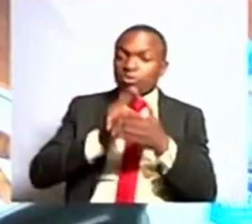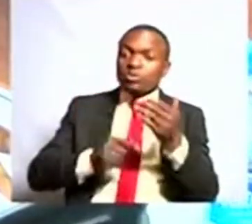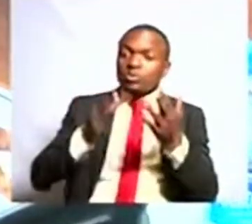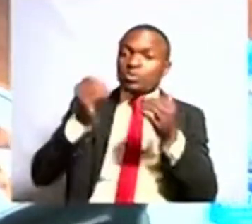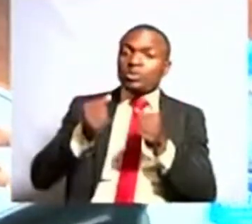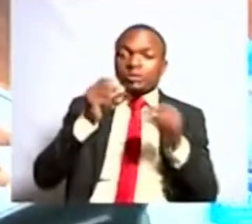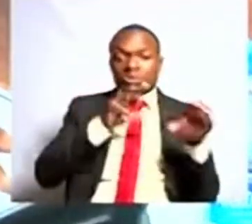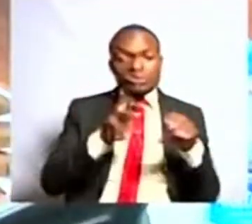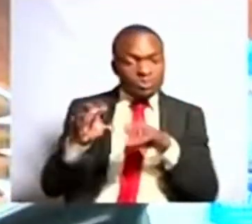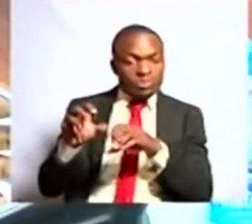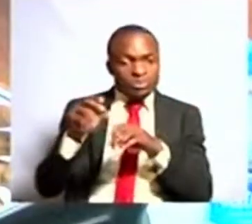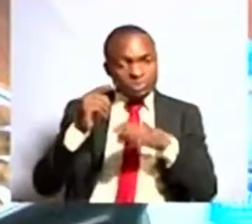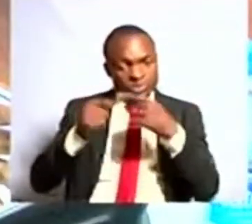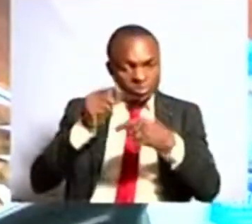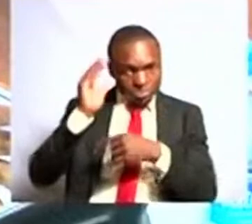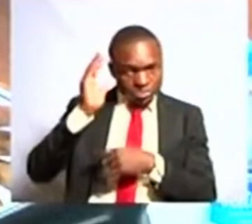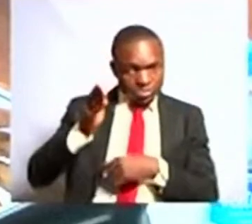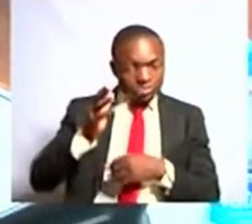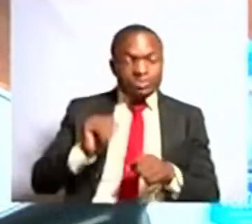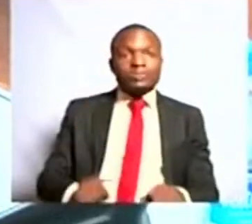intend to do going forward.